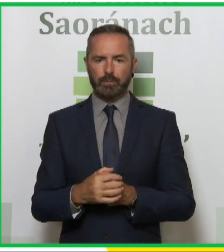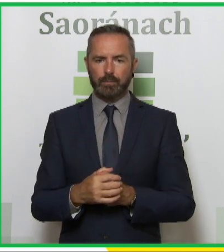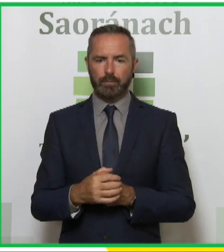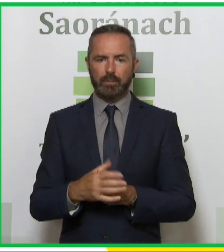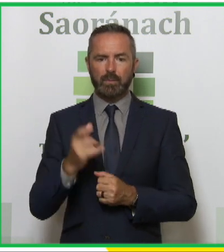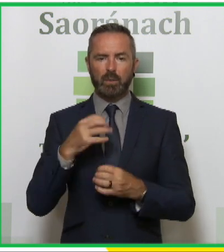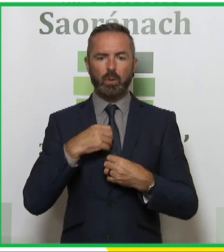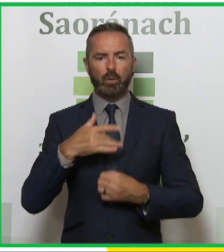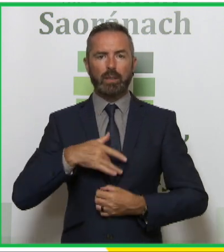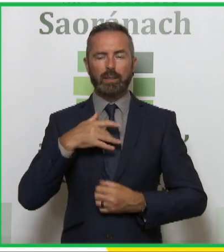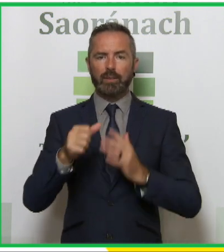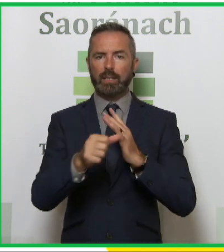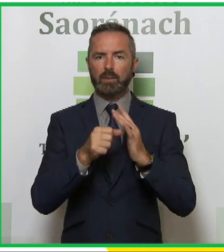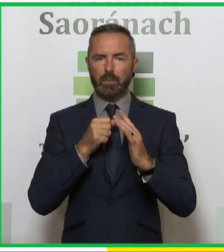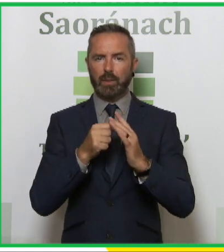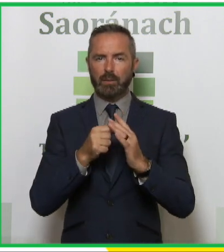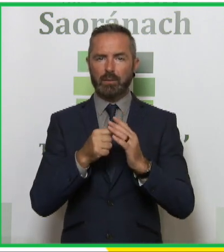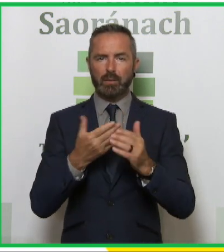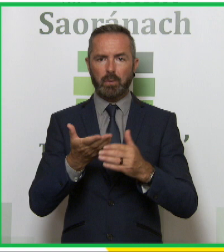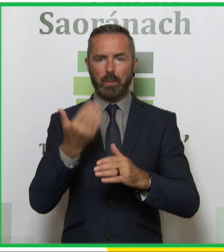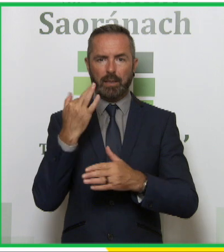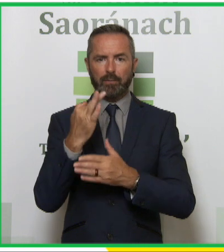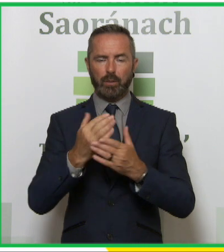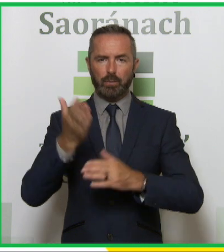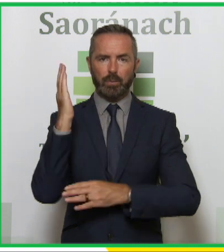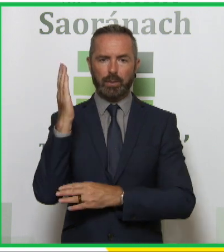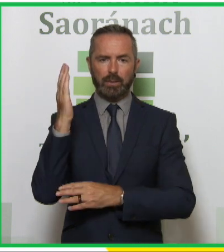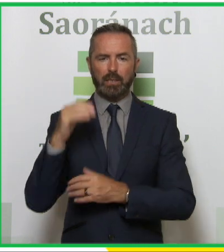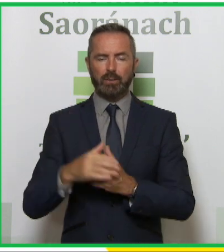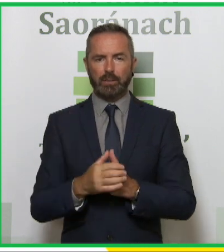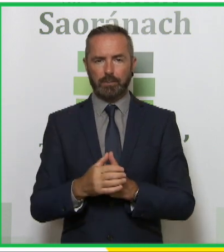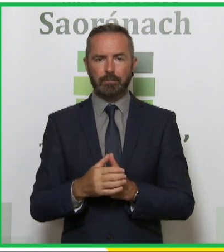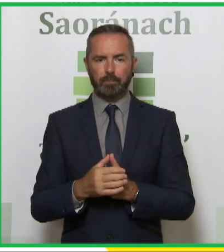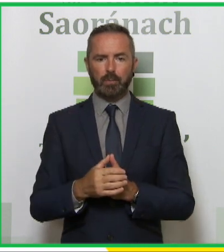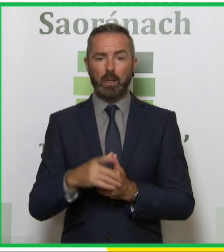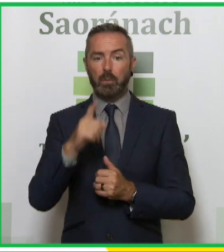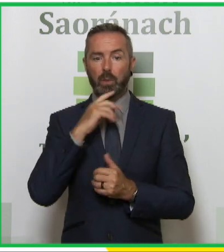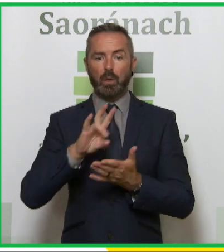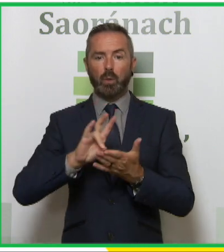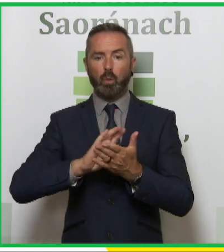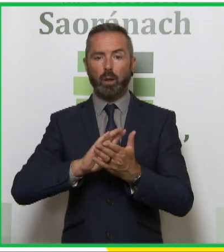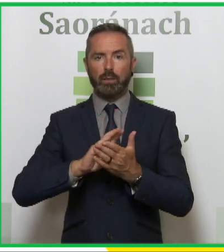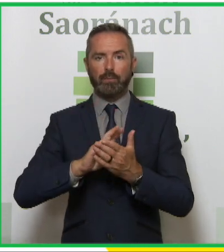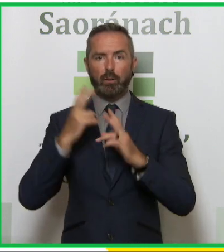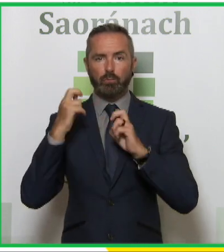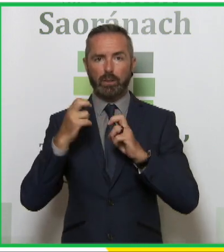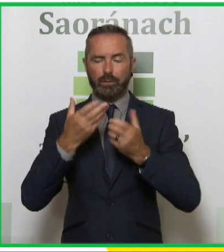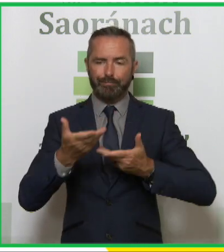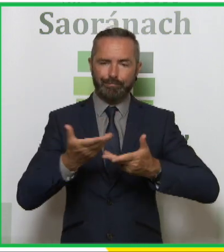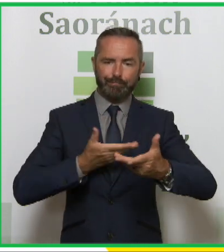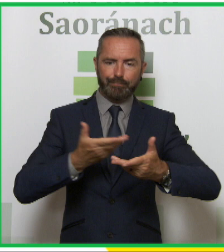lived experience of the last sessions, and qualitative research is a means of gaining knowledge